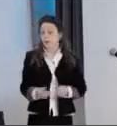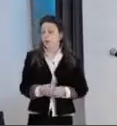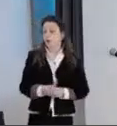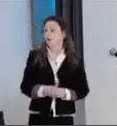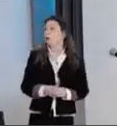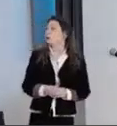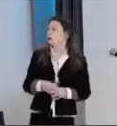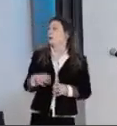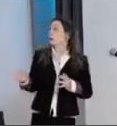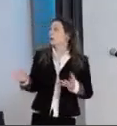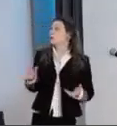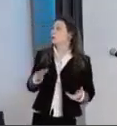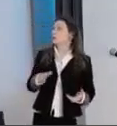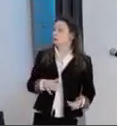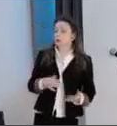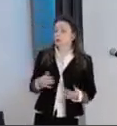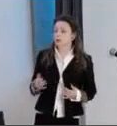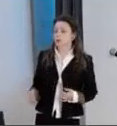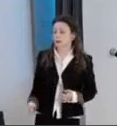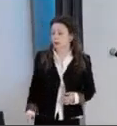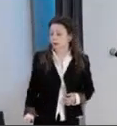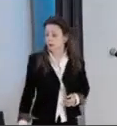different